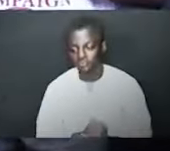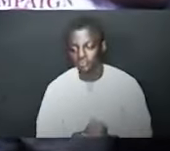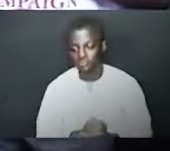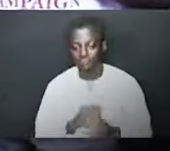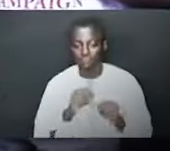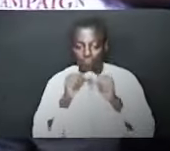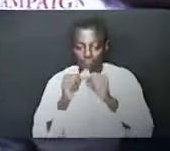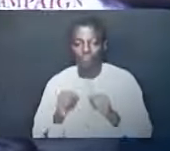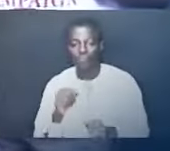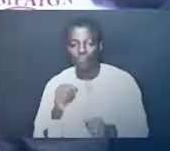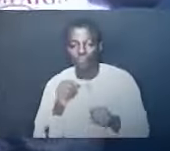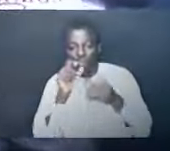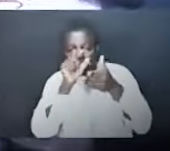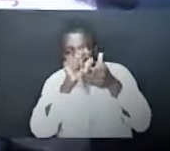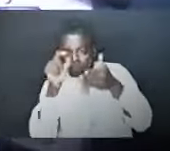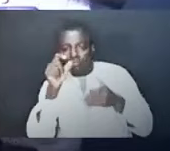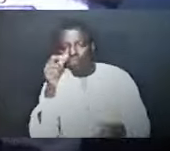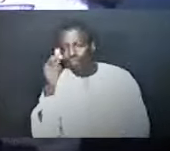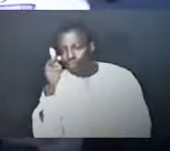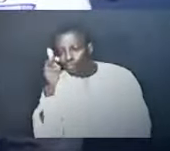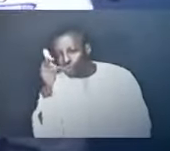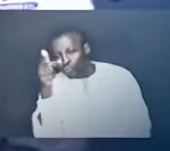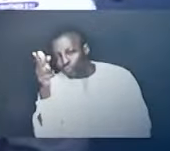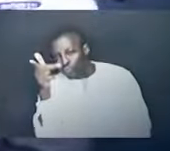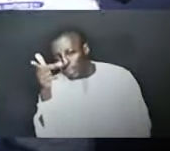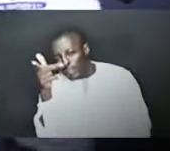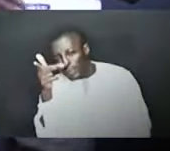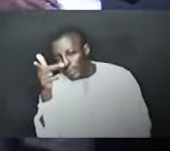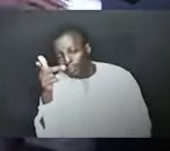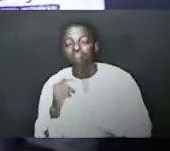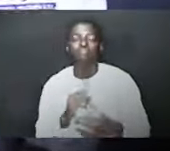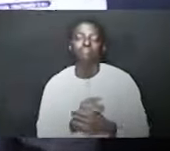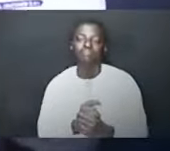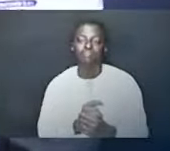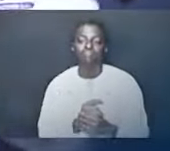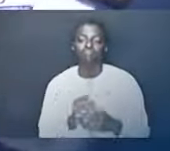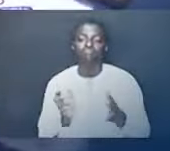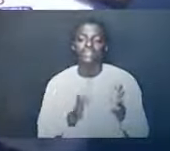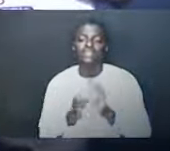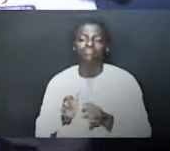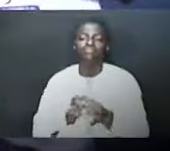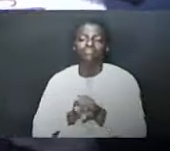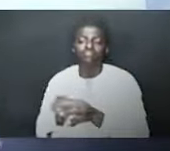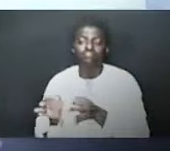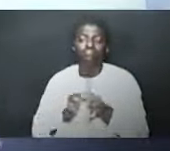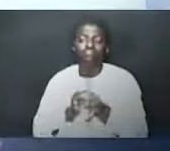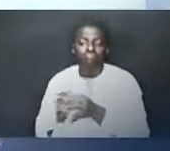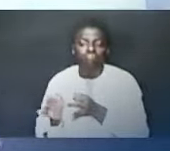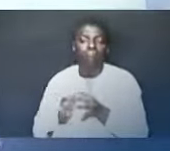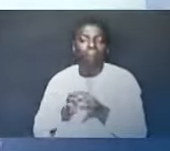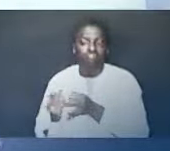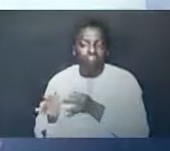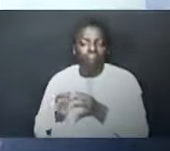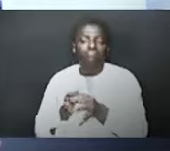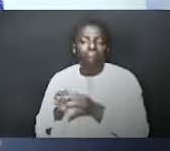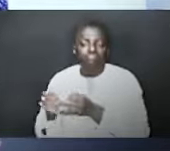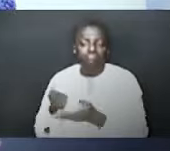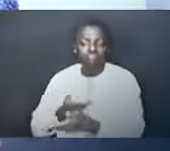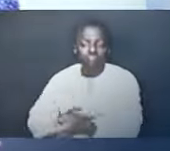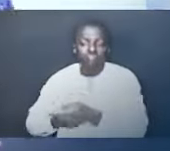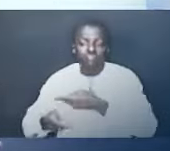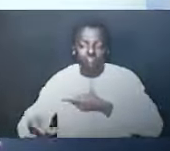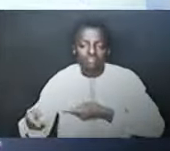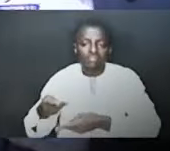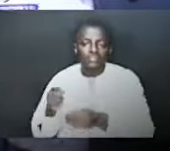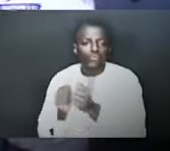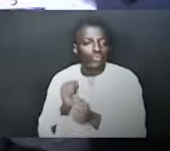A big one. Despite all that Jesus has said, despite all the discord that has gone